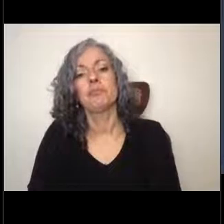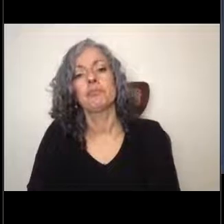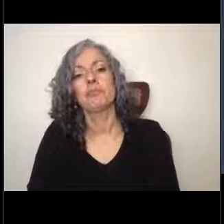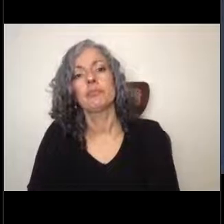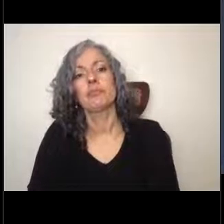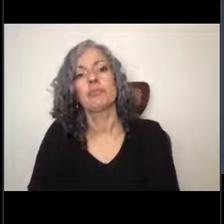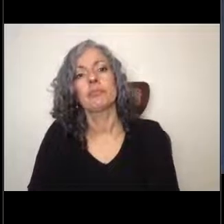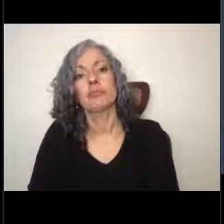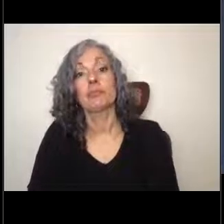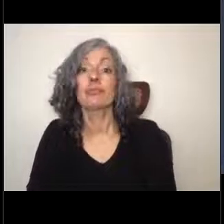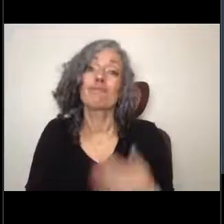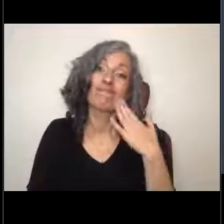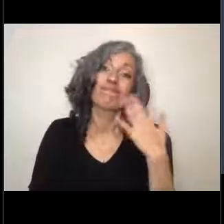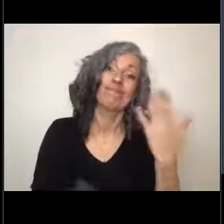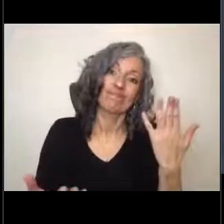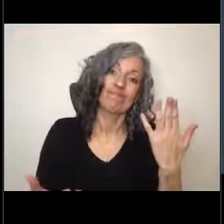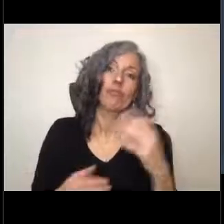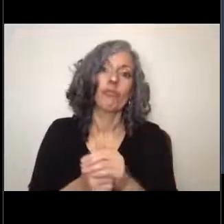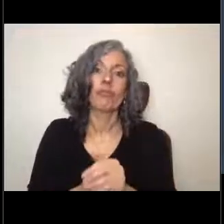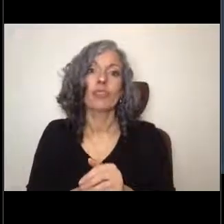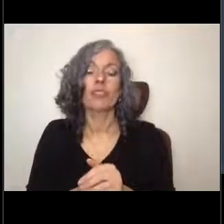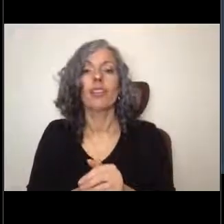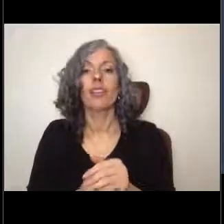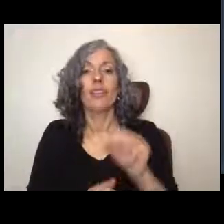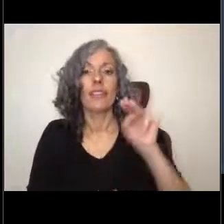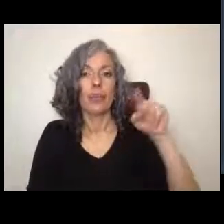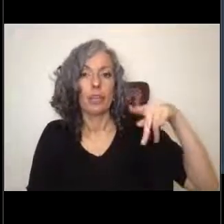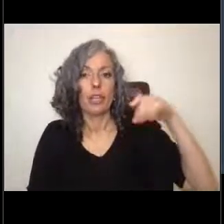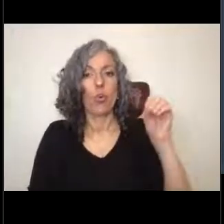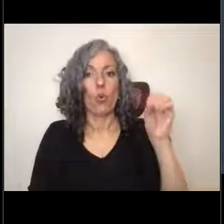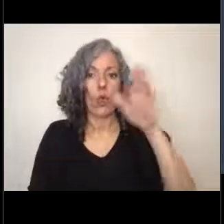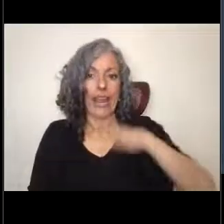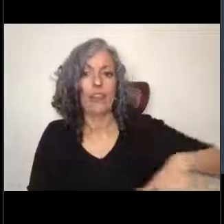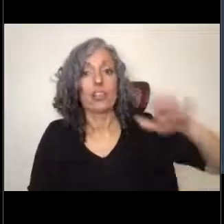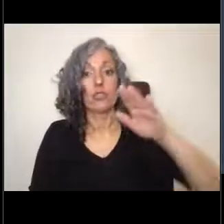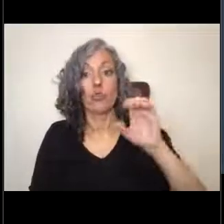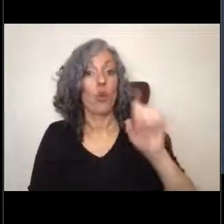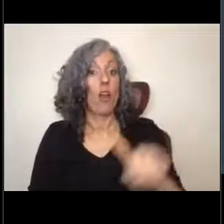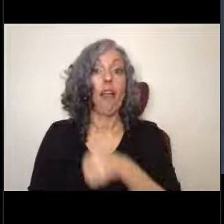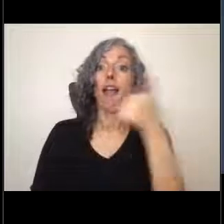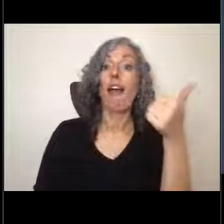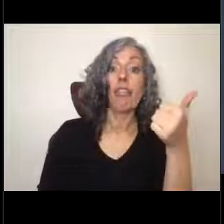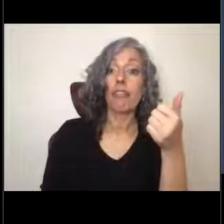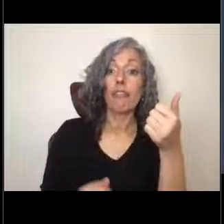You know, based in the MPO areas, or is there somewhere else I can go to get that information?